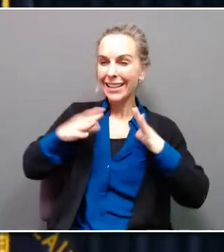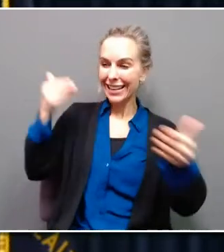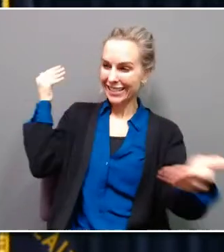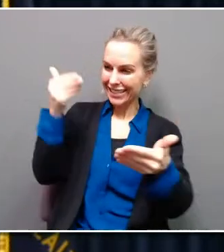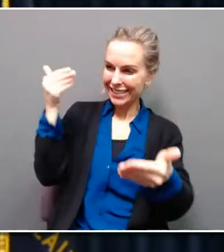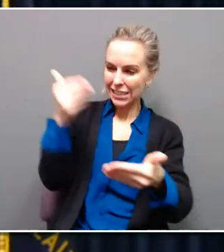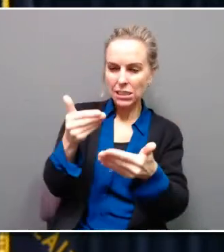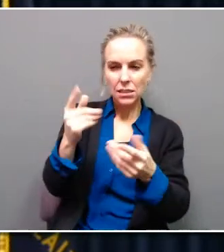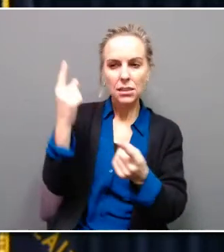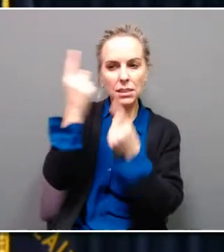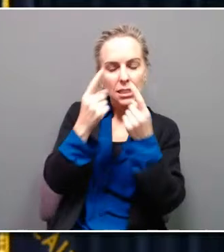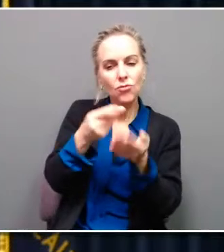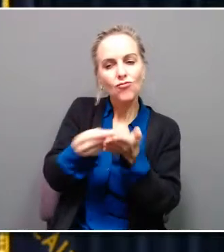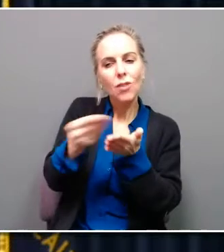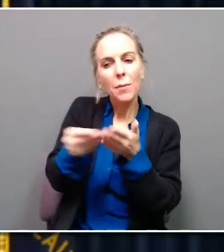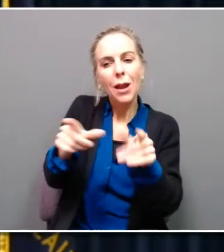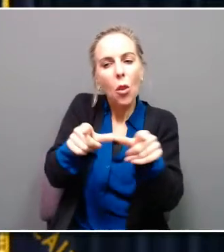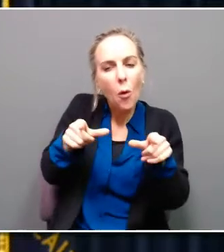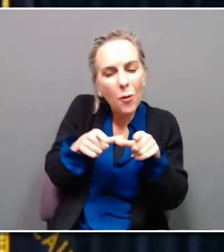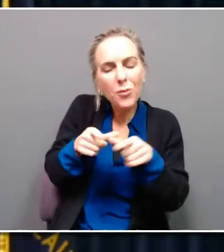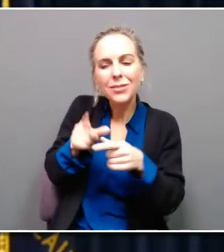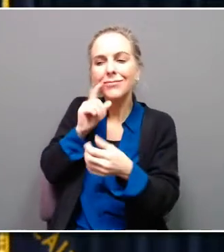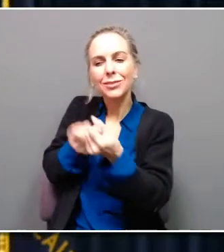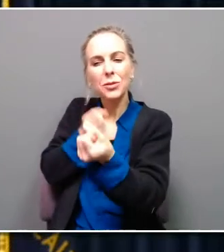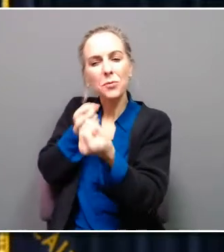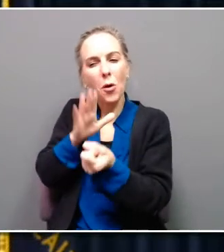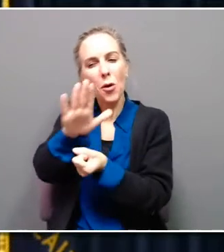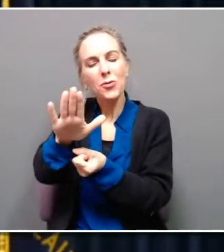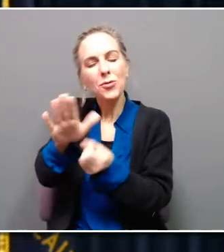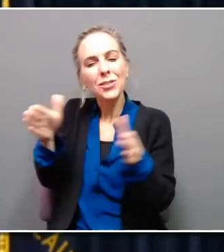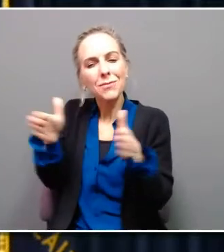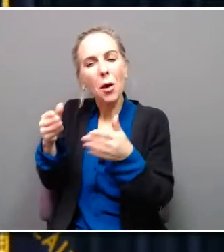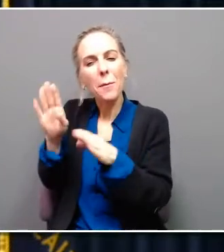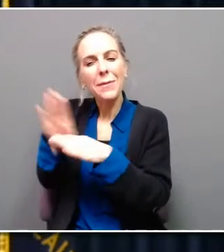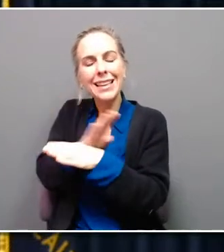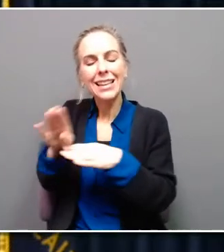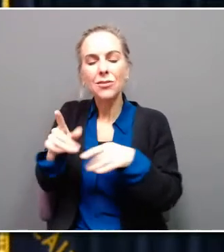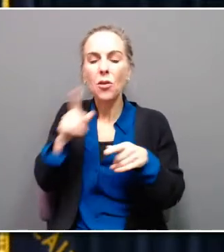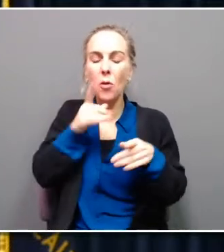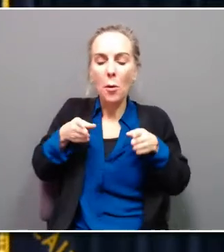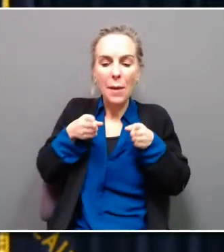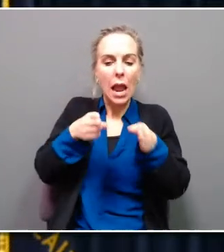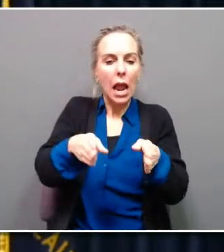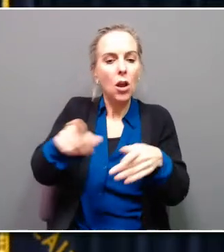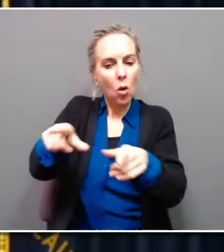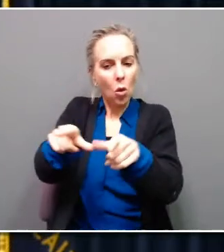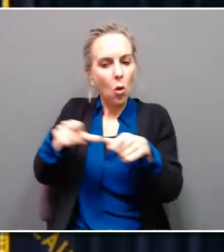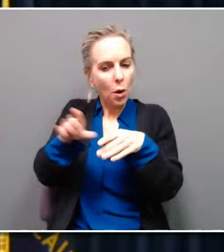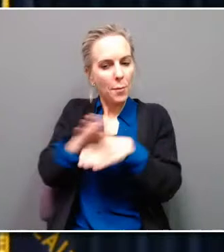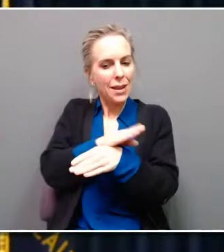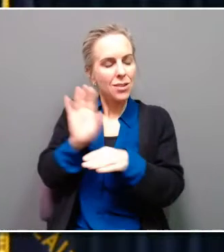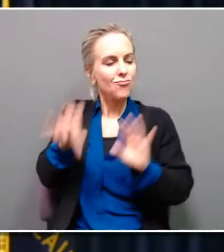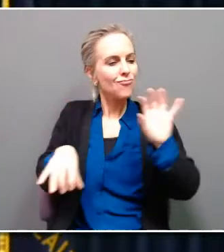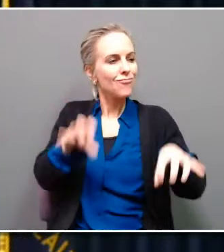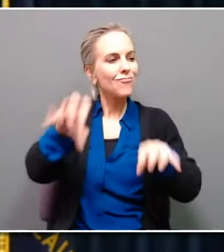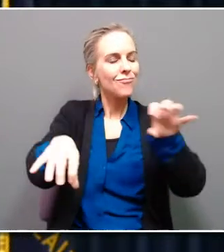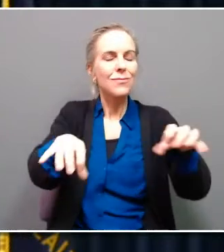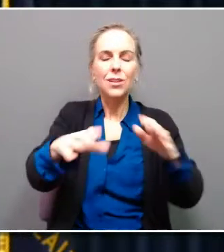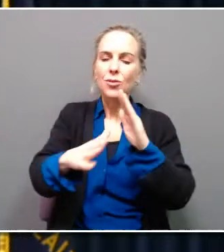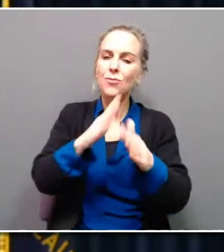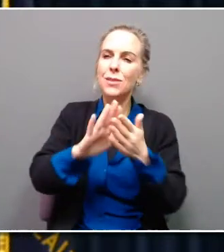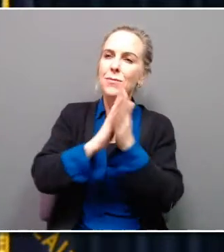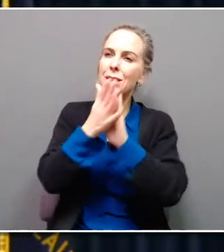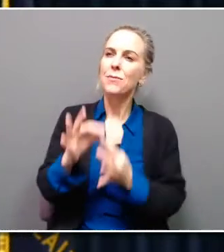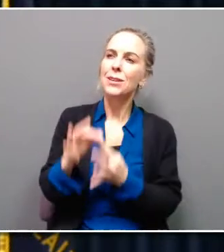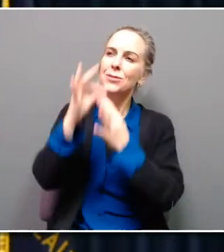shopping local and supporting small business. Our main streets are filled with local businesses that make our communities unique and can provide a unique